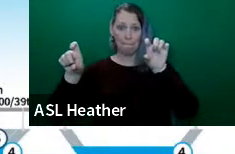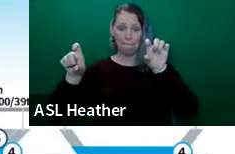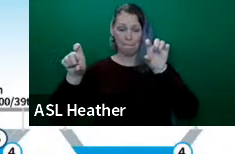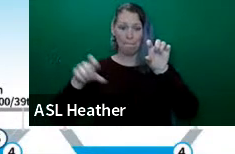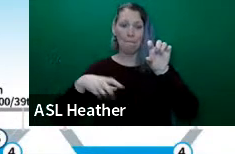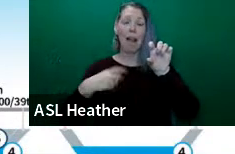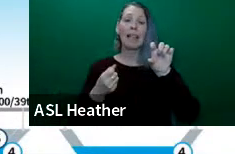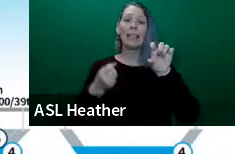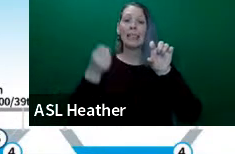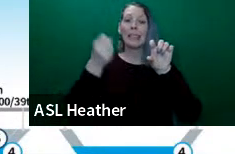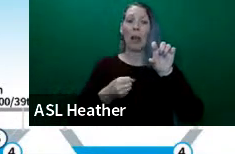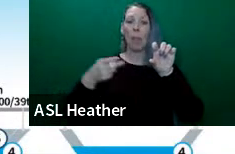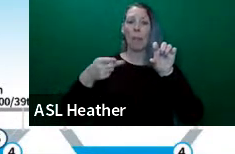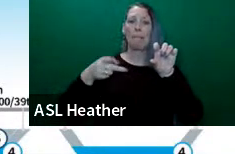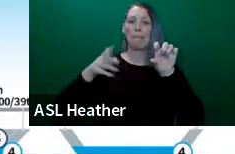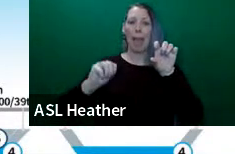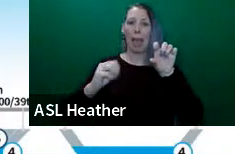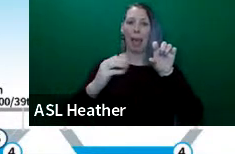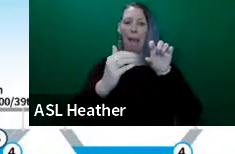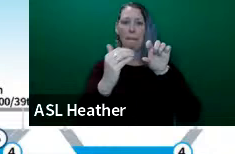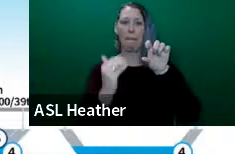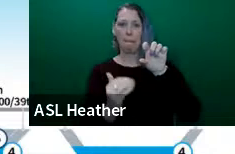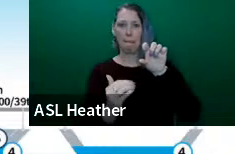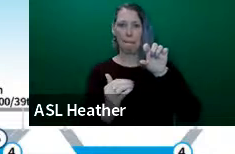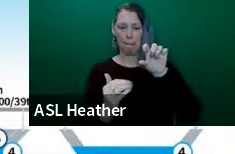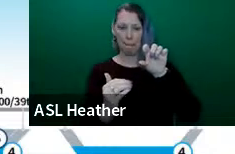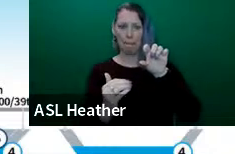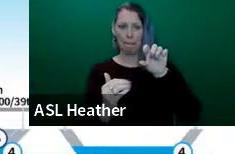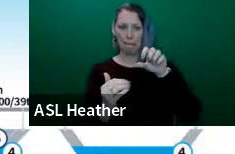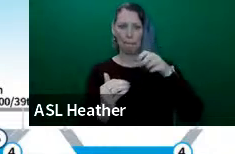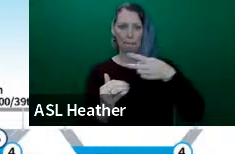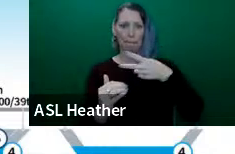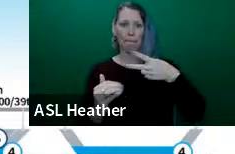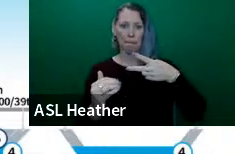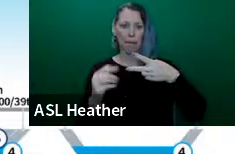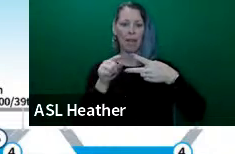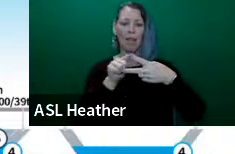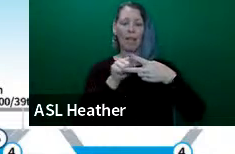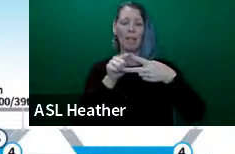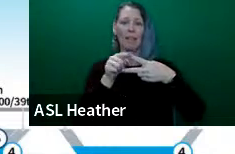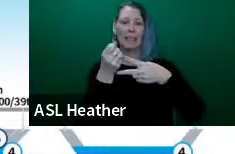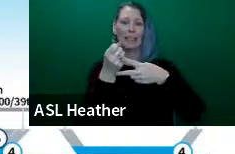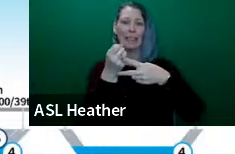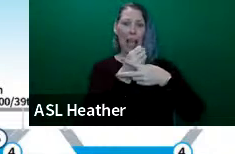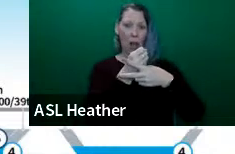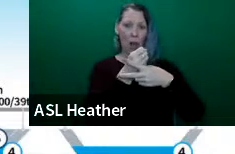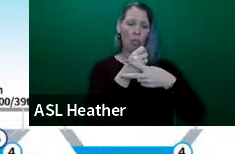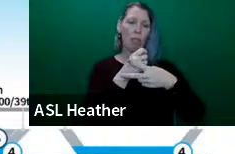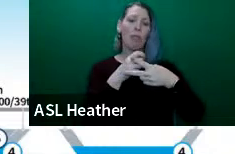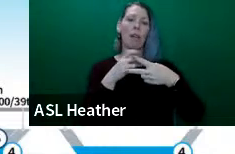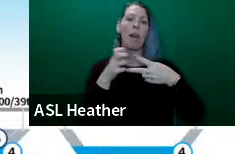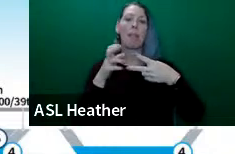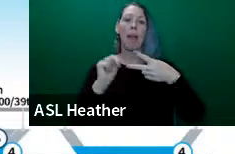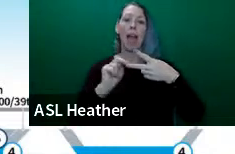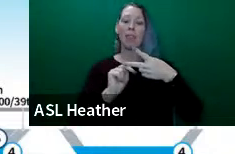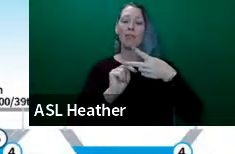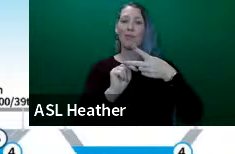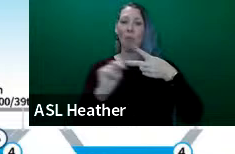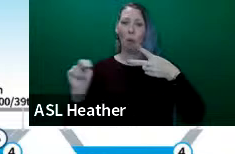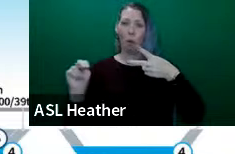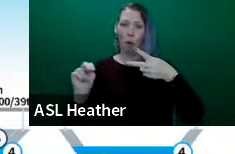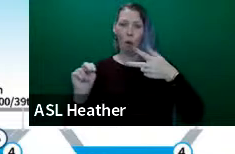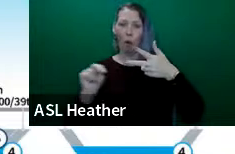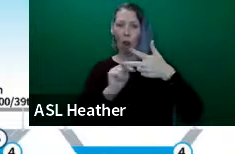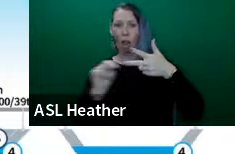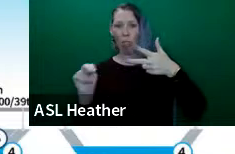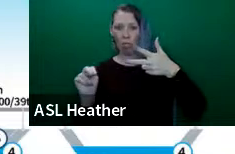We have southbound PM is kind of the second row, if you imagine those being individual rows. We then have northbound 2 sections on the